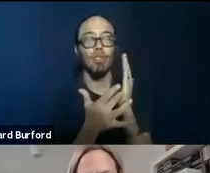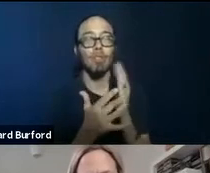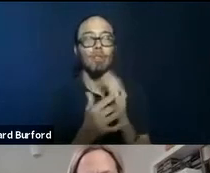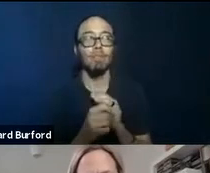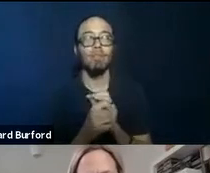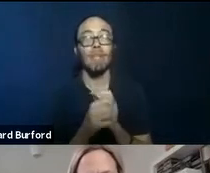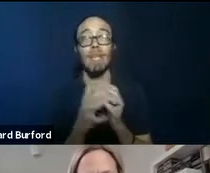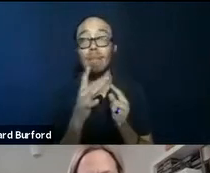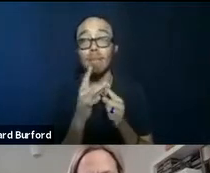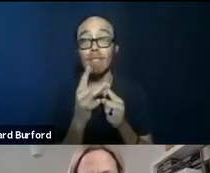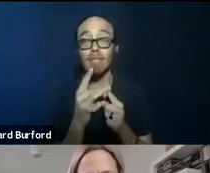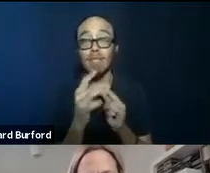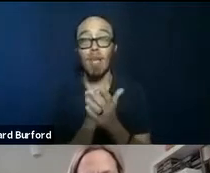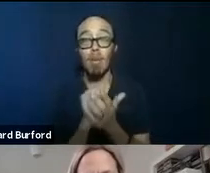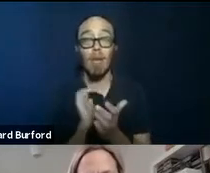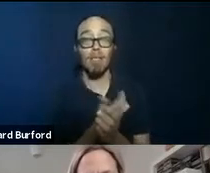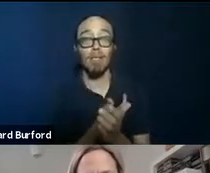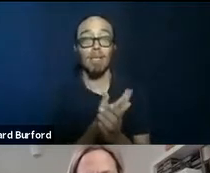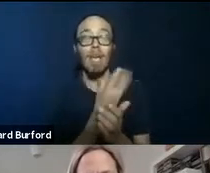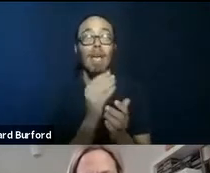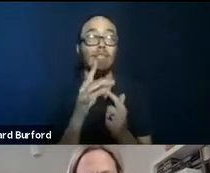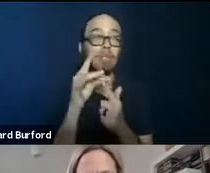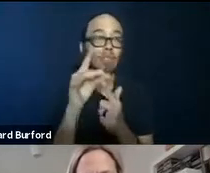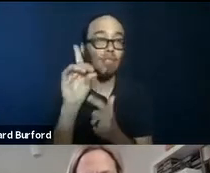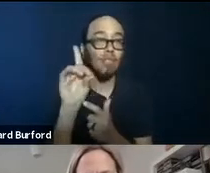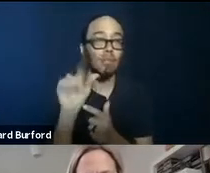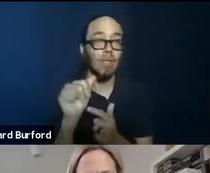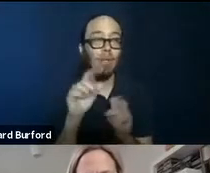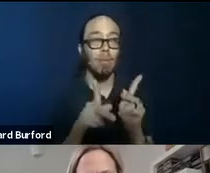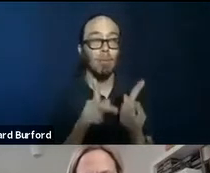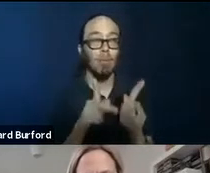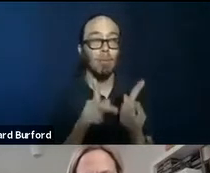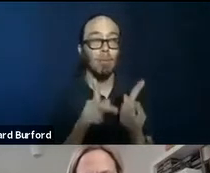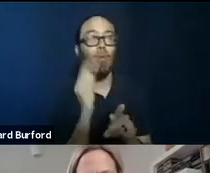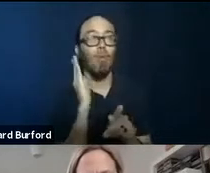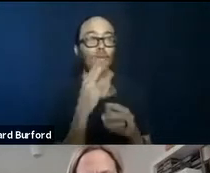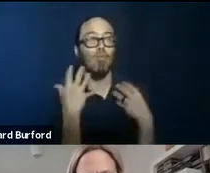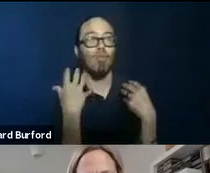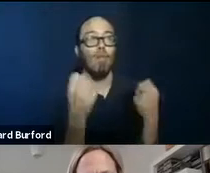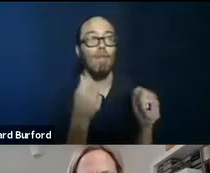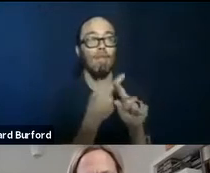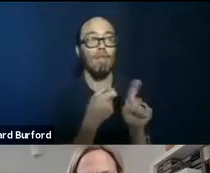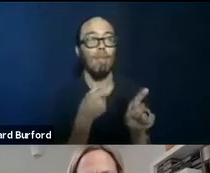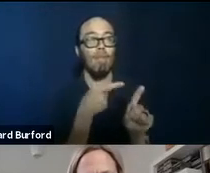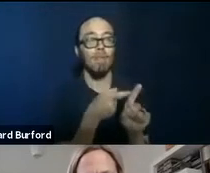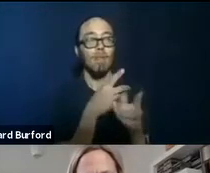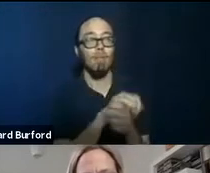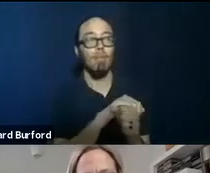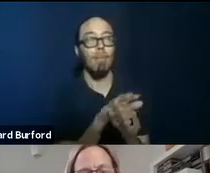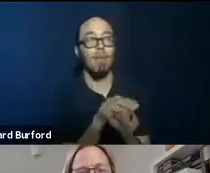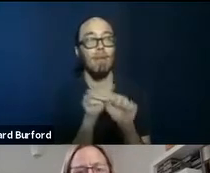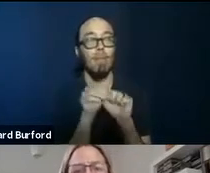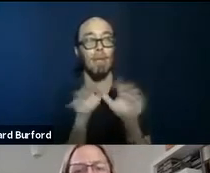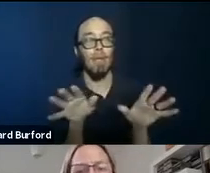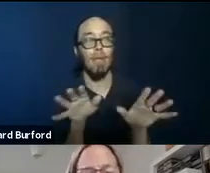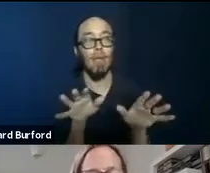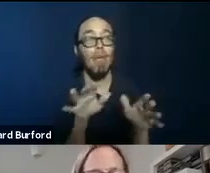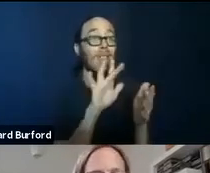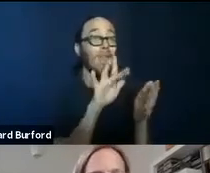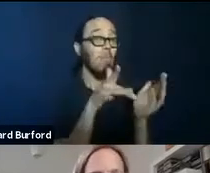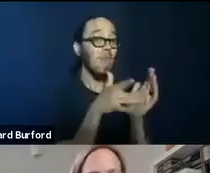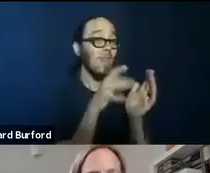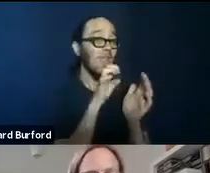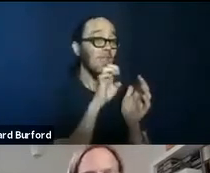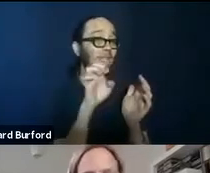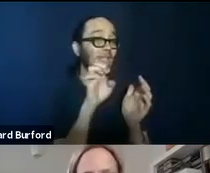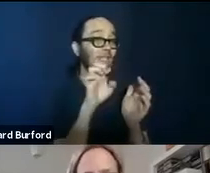especially people with disabilities, recover from this pandemic. As I mentioned earlier, I chair the Middle East subcommittee, where I